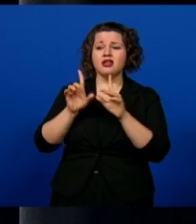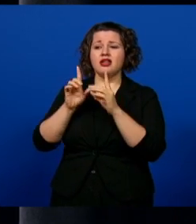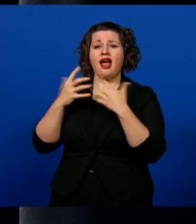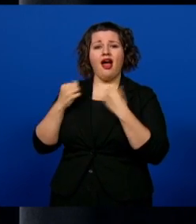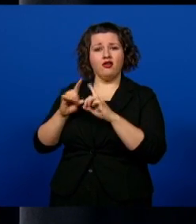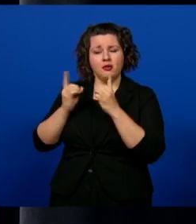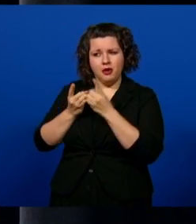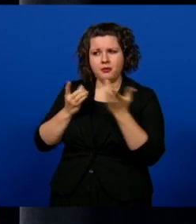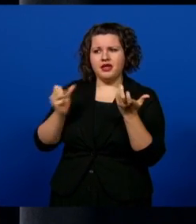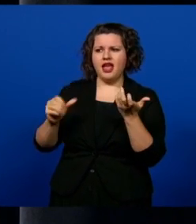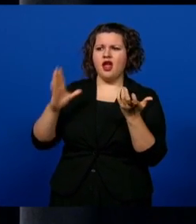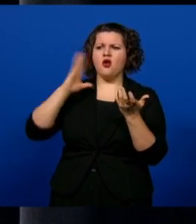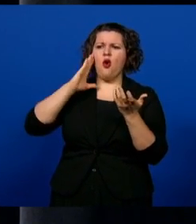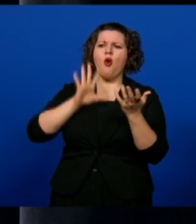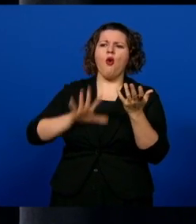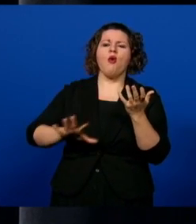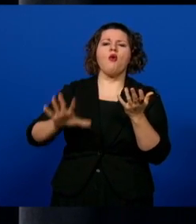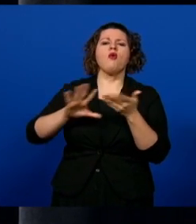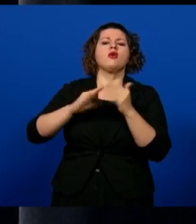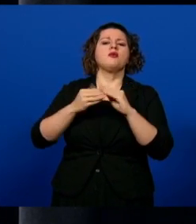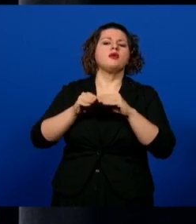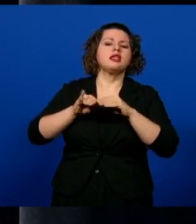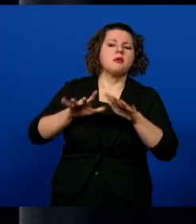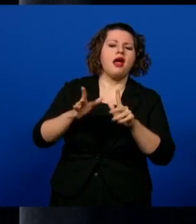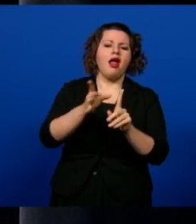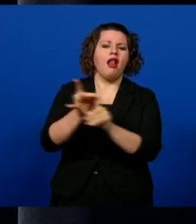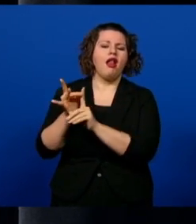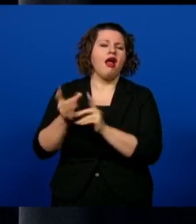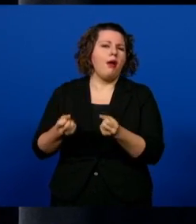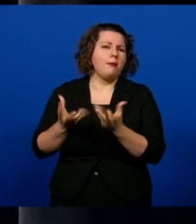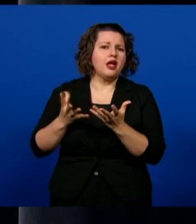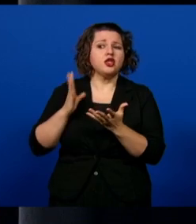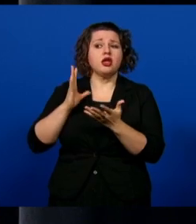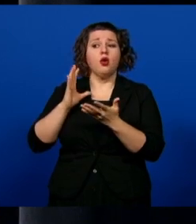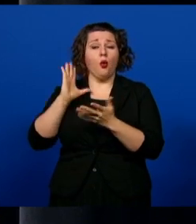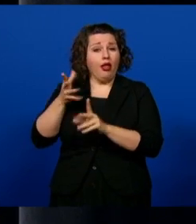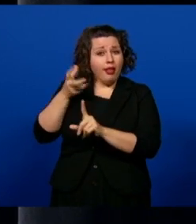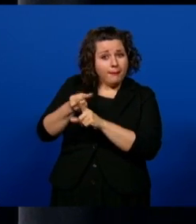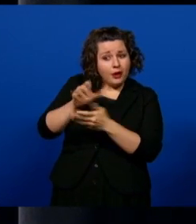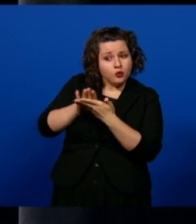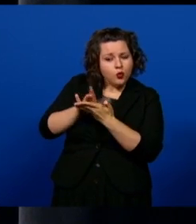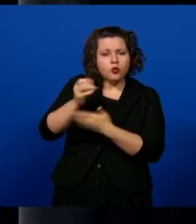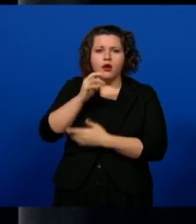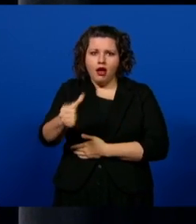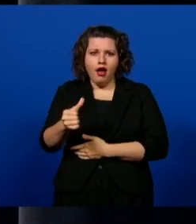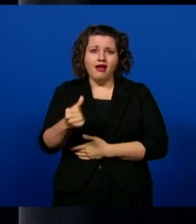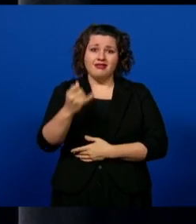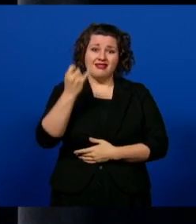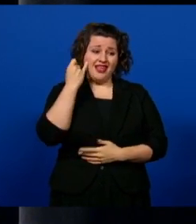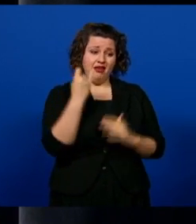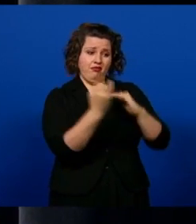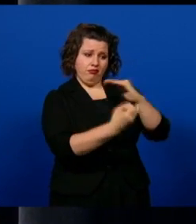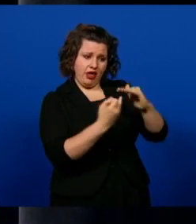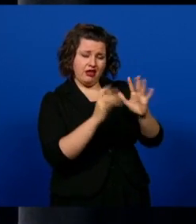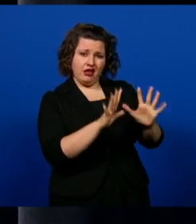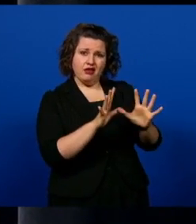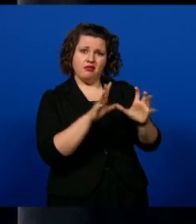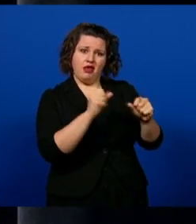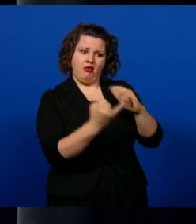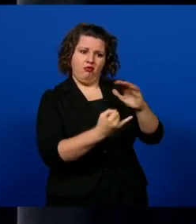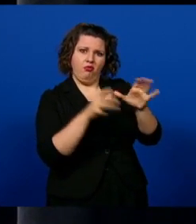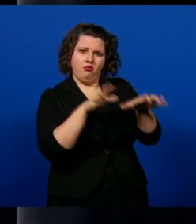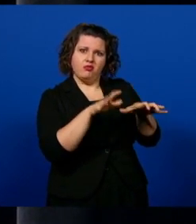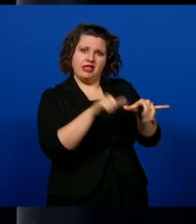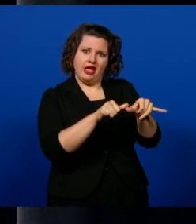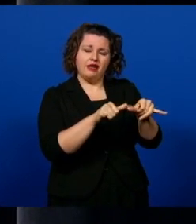the level of community spread impacting schools and where it's coming from. And it is updated almost